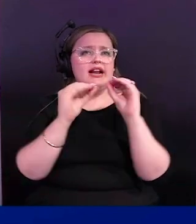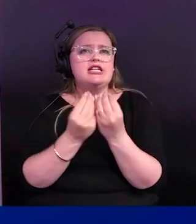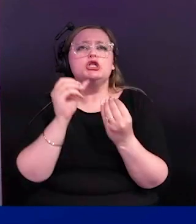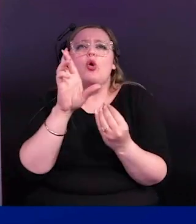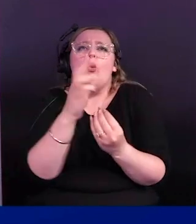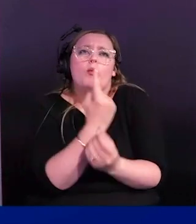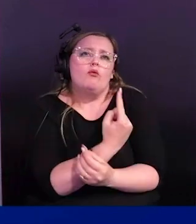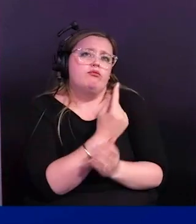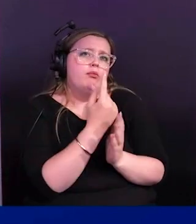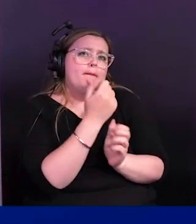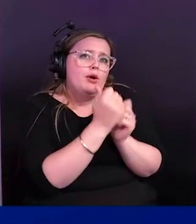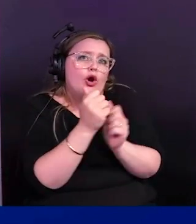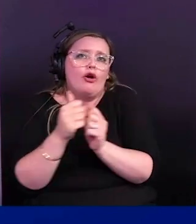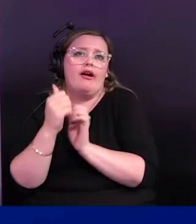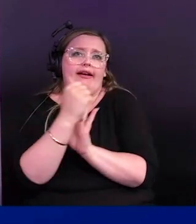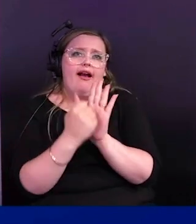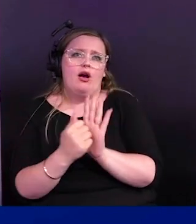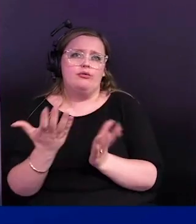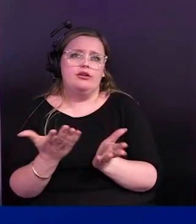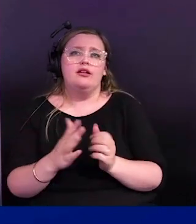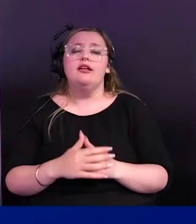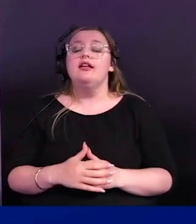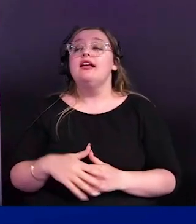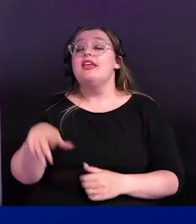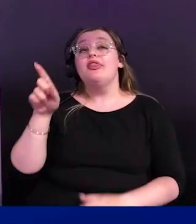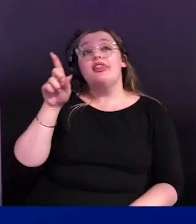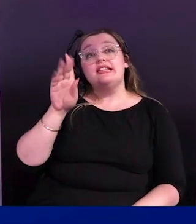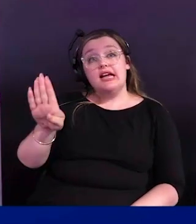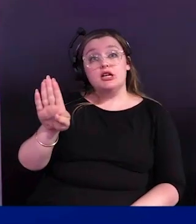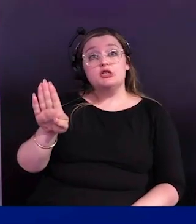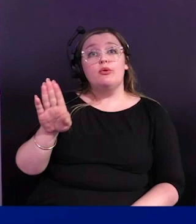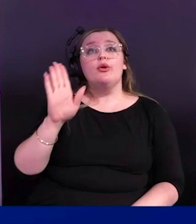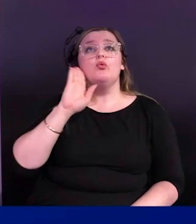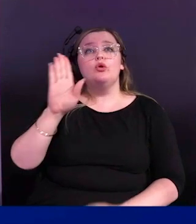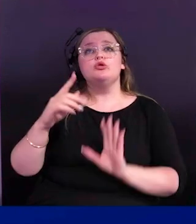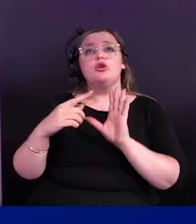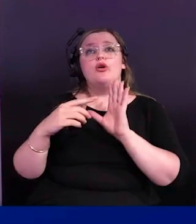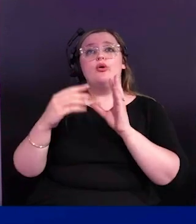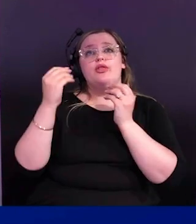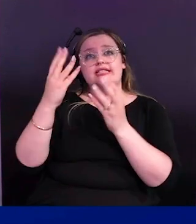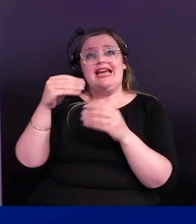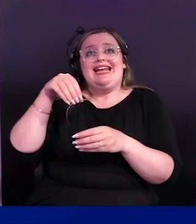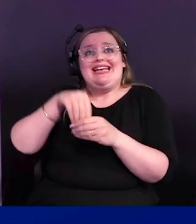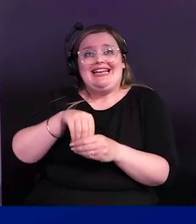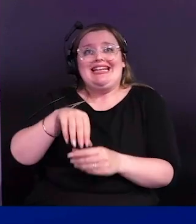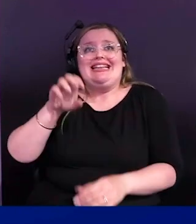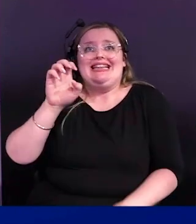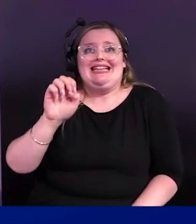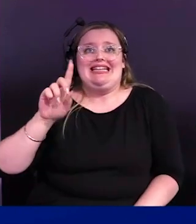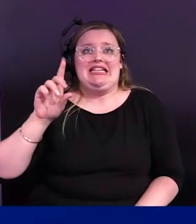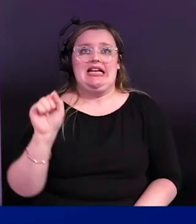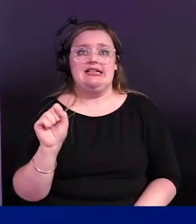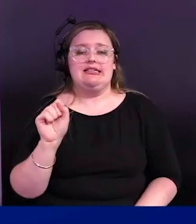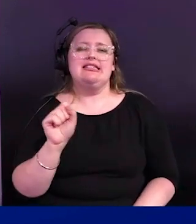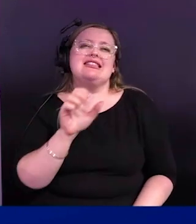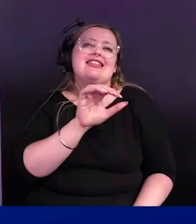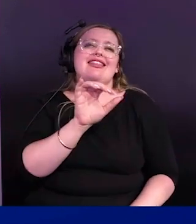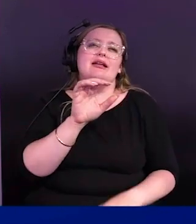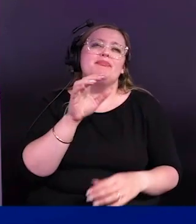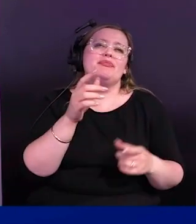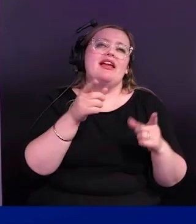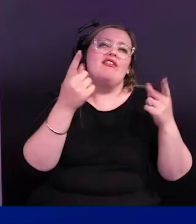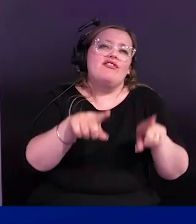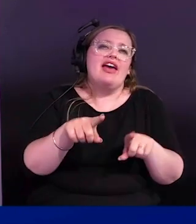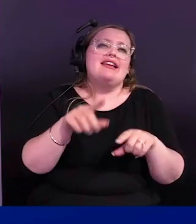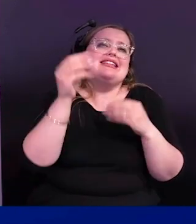account? Mm-hmm. So the dashboards that you see are going to show the data that's contained in the EDS, the event data store. And so that event